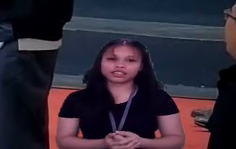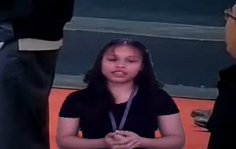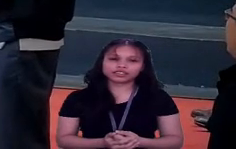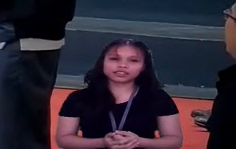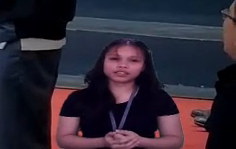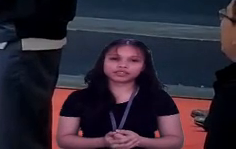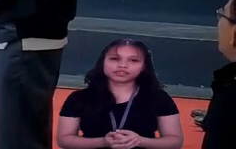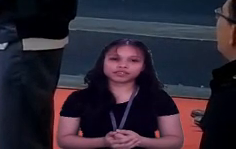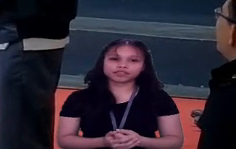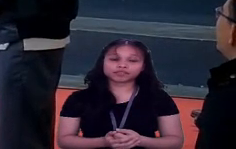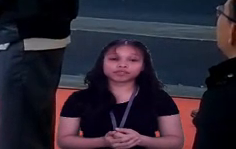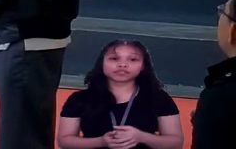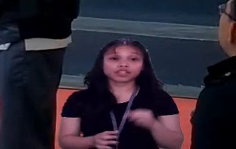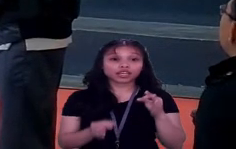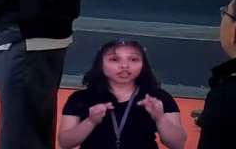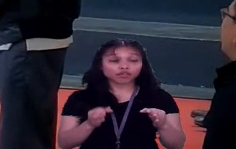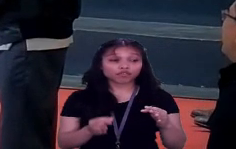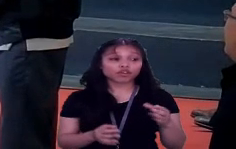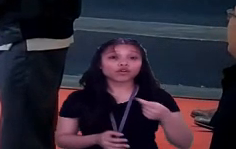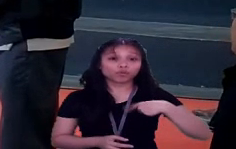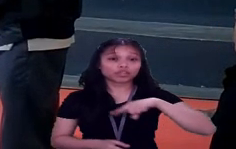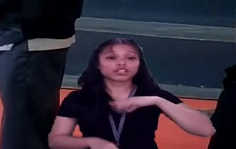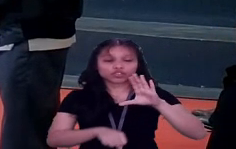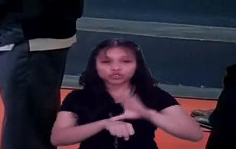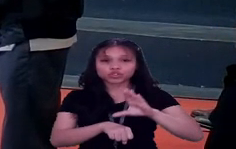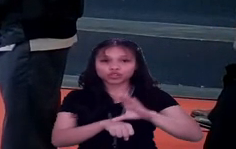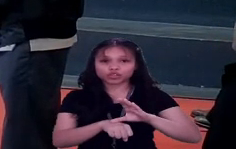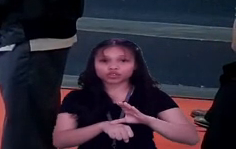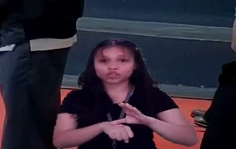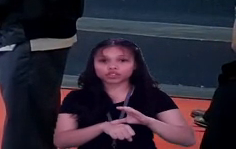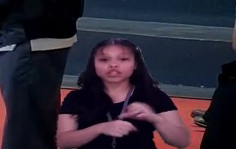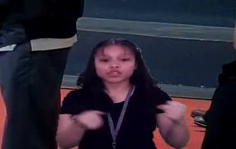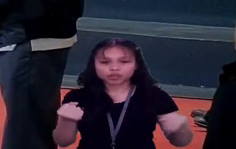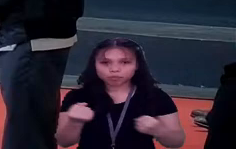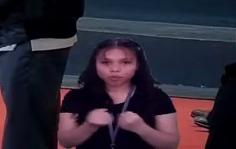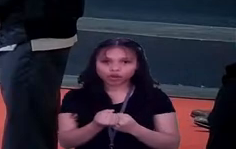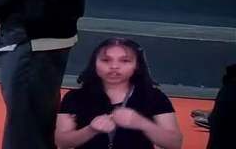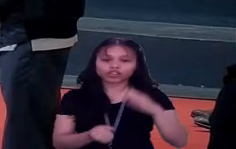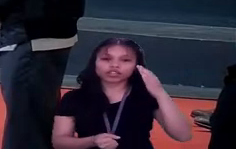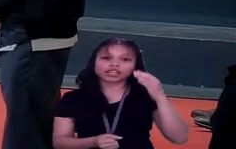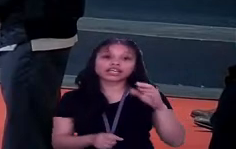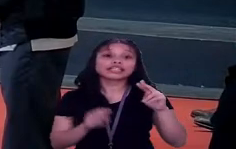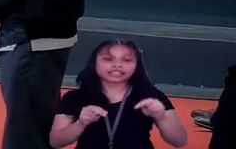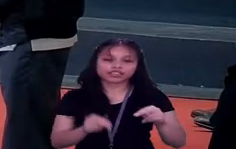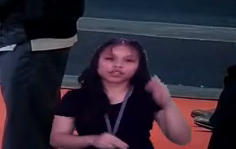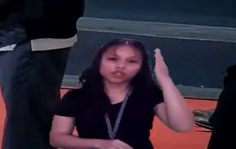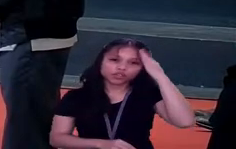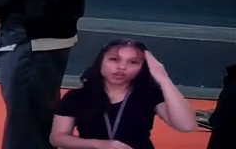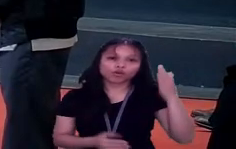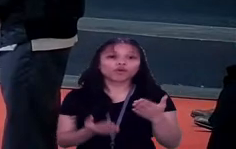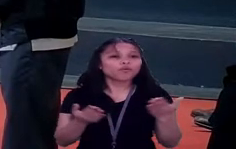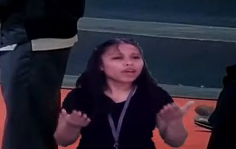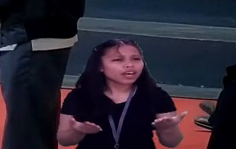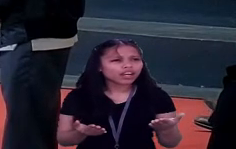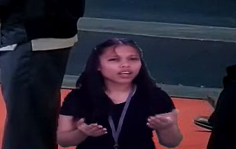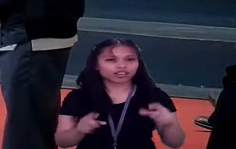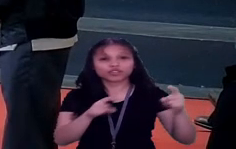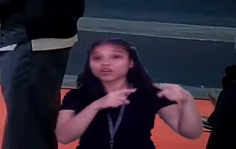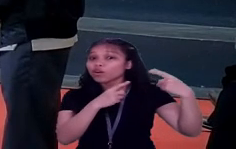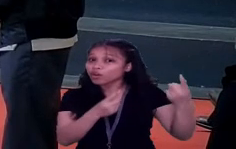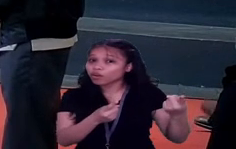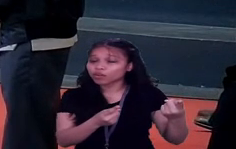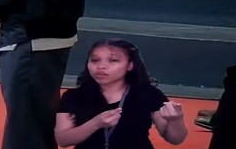If we are going to support you, we have to know what you are, who you are, and where you came from. And go slow